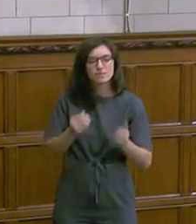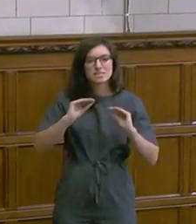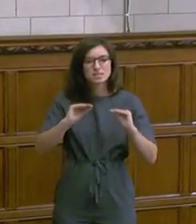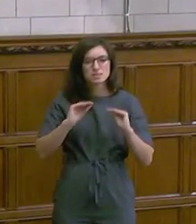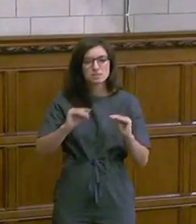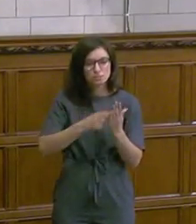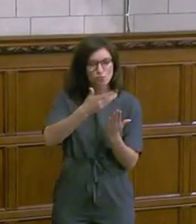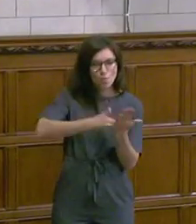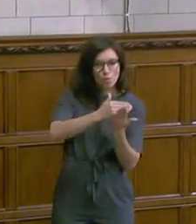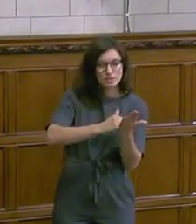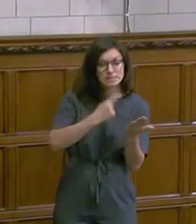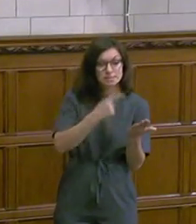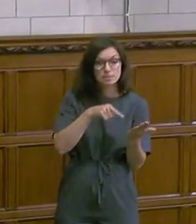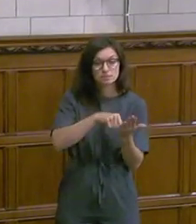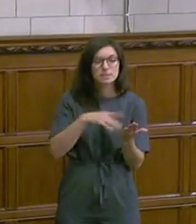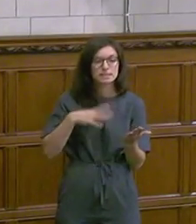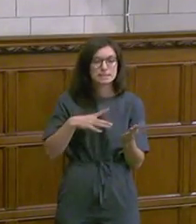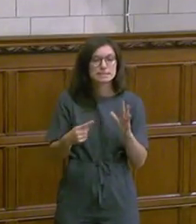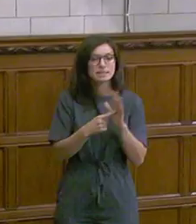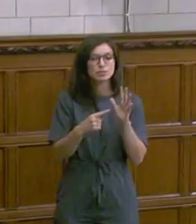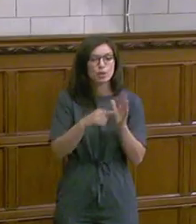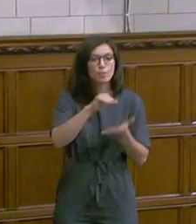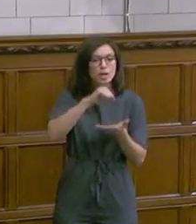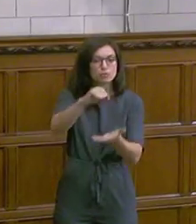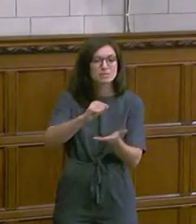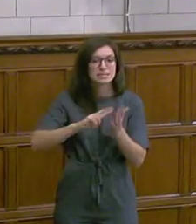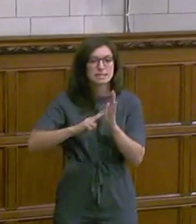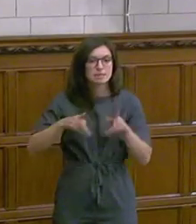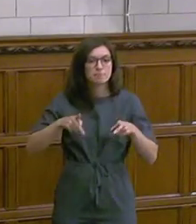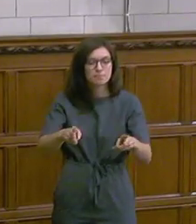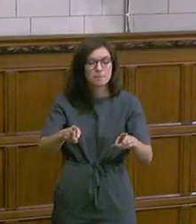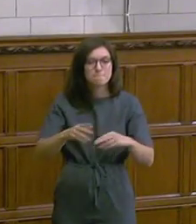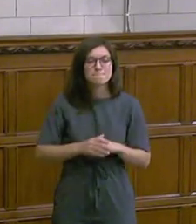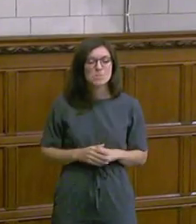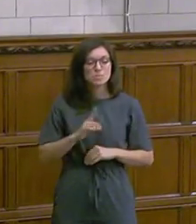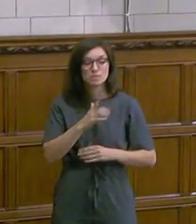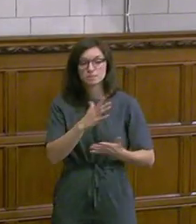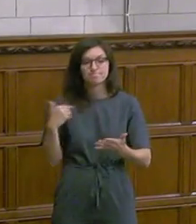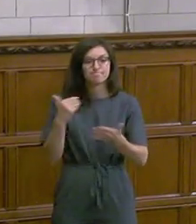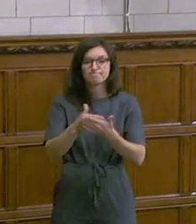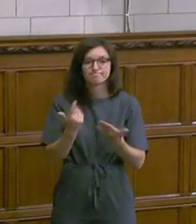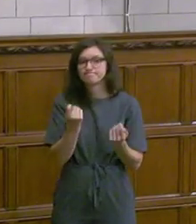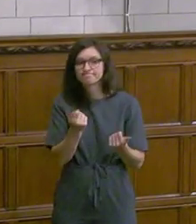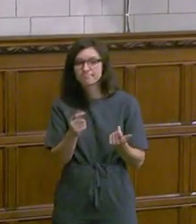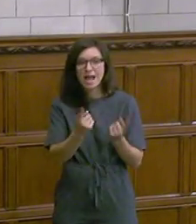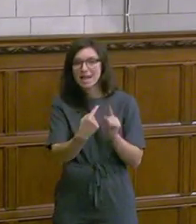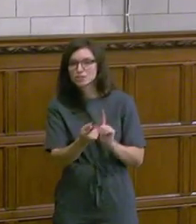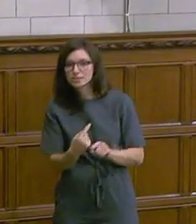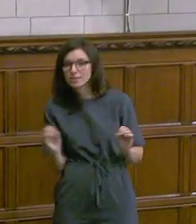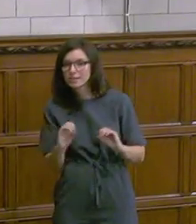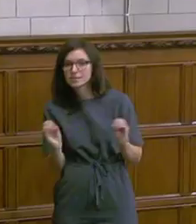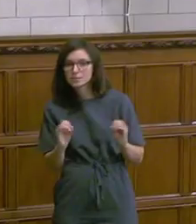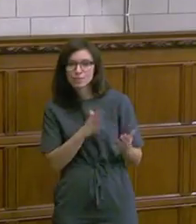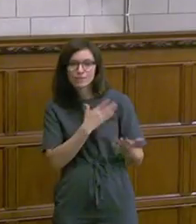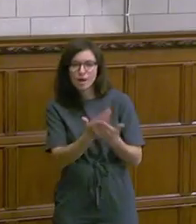also recommended a central bursary scheme. However, the NDCS are not aware of any action being taken in response to this, and again, I'd be grateful